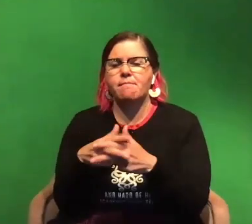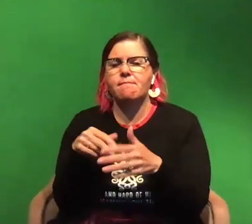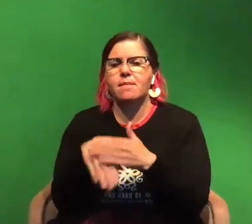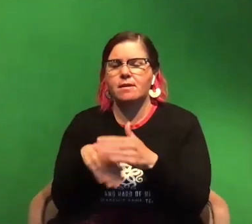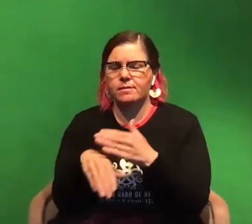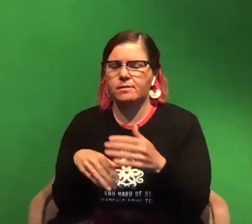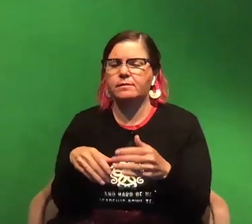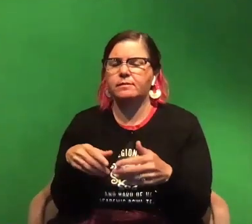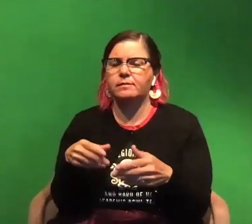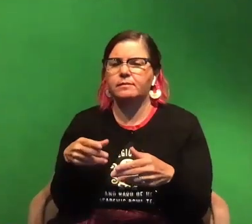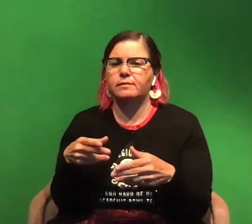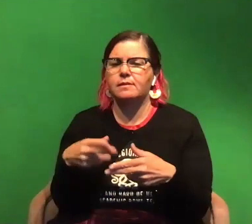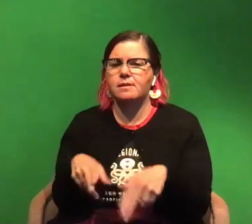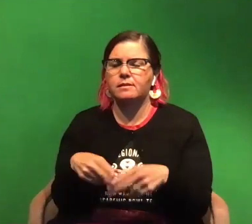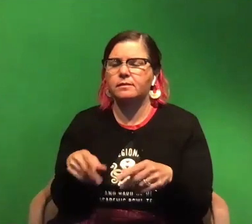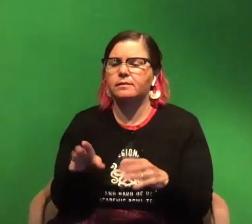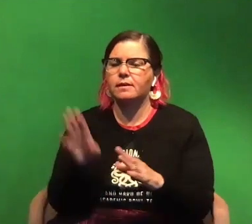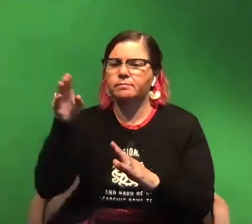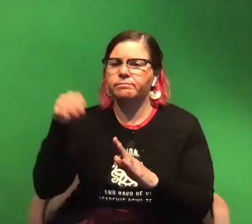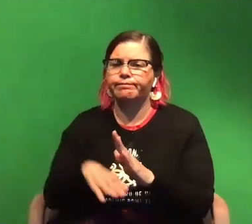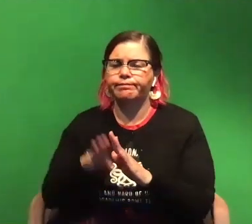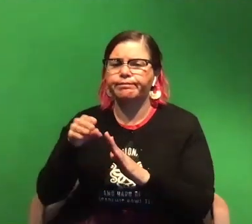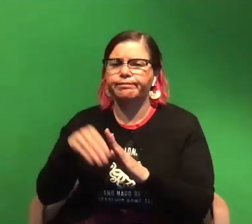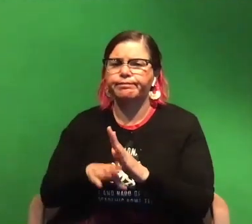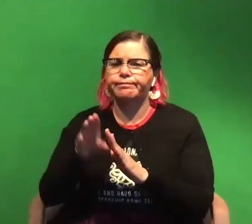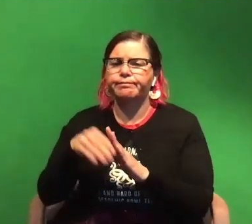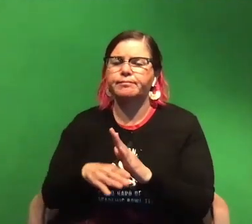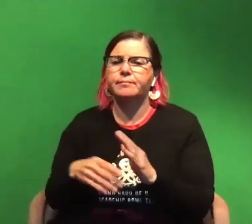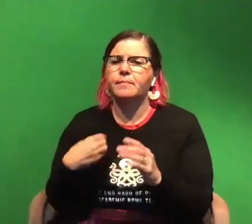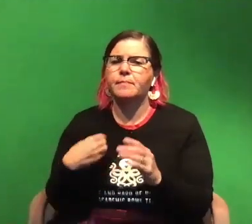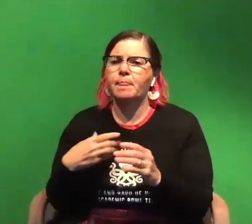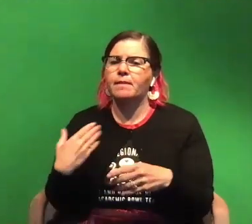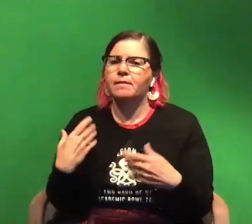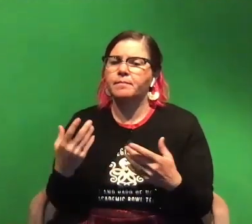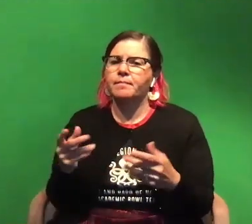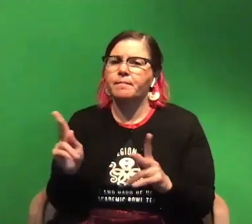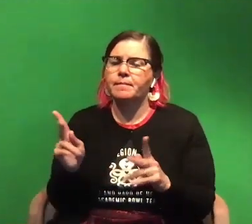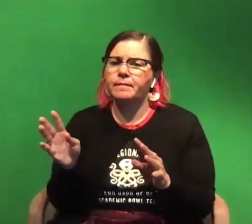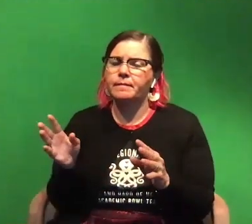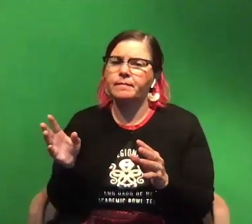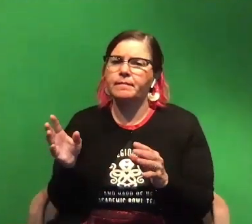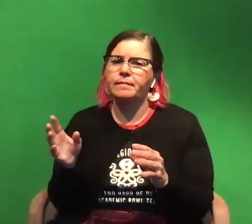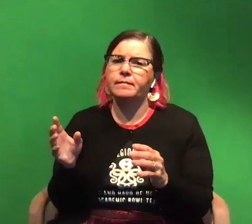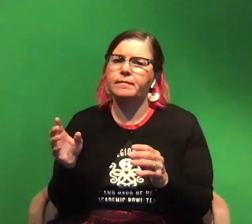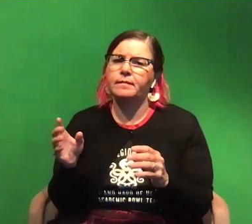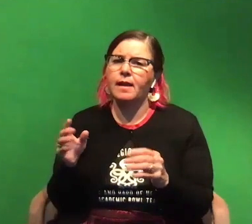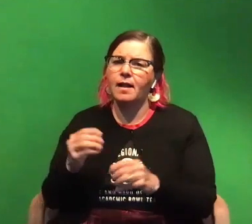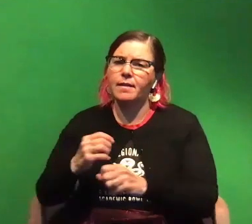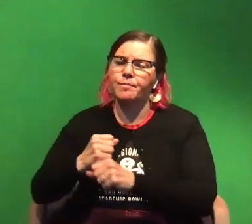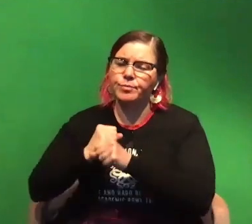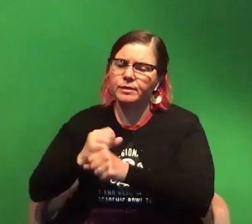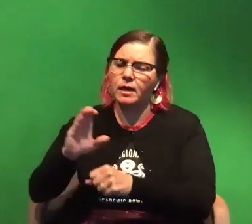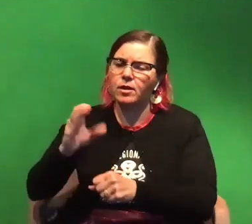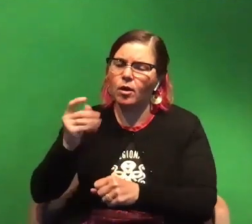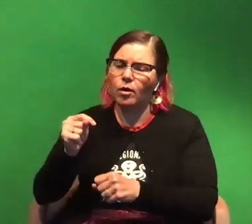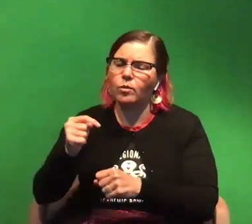populations and things, their ups and downs of their populations. So there's definitely been calls where You know, there's been protected coastlines and things like